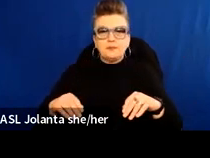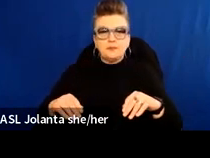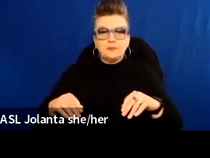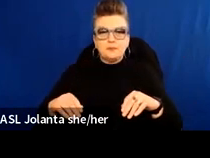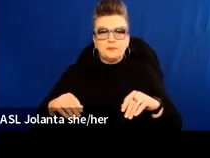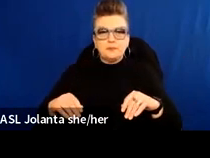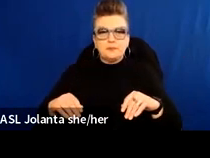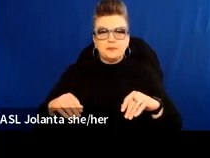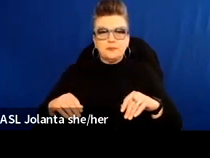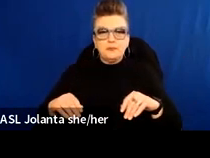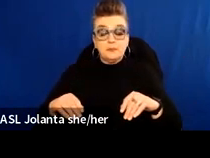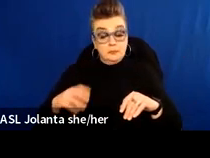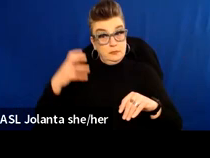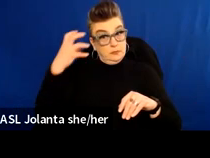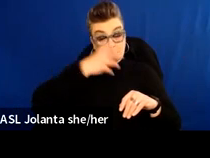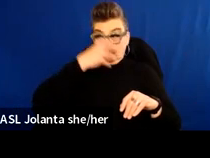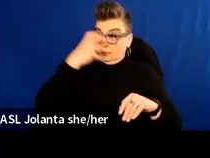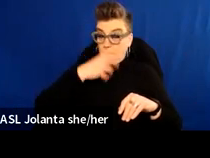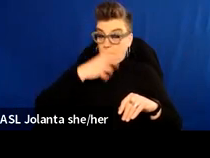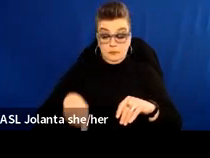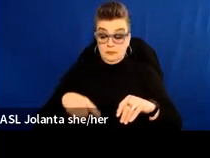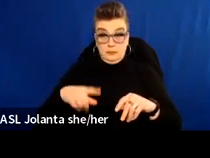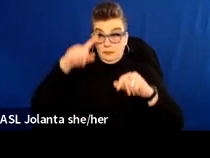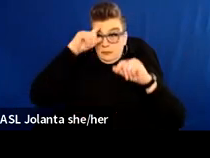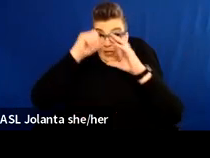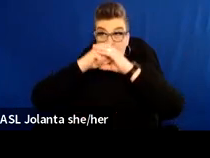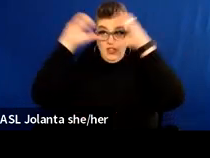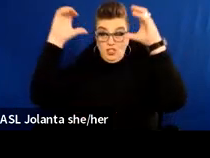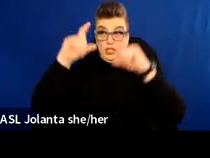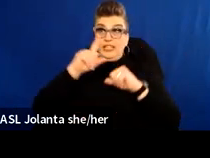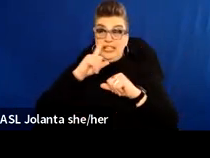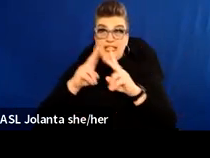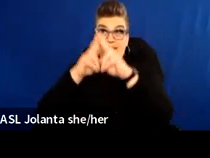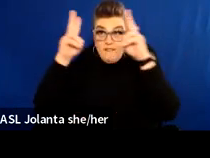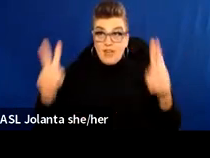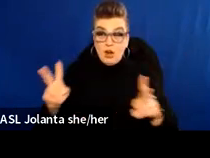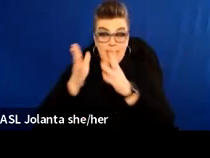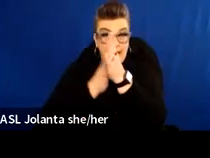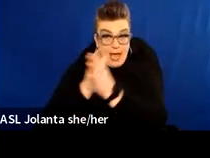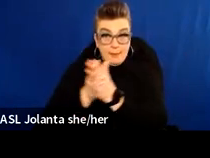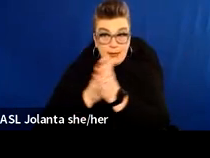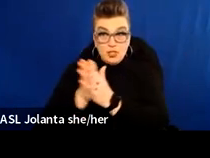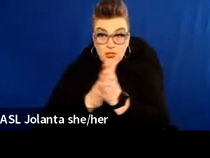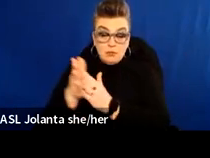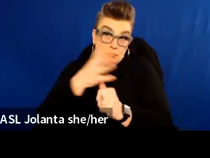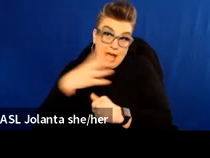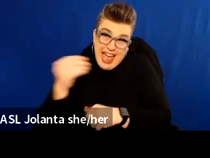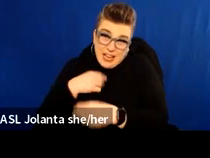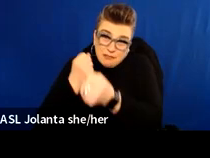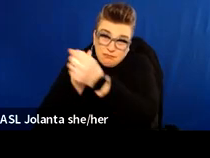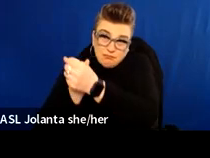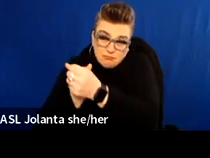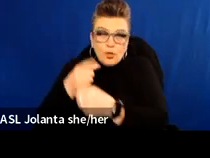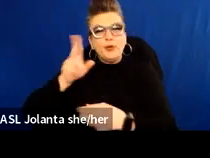it's an ambitious and really i think a vision we should be working towards as you're talking about like the core four and the mass